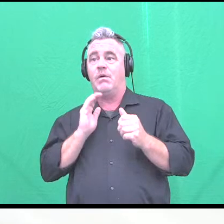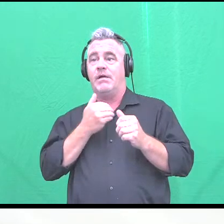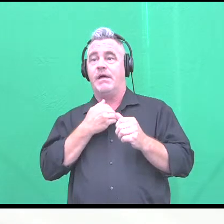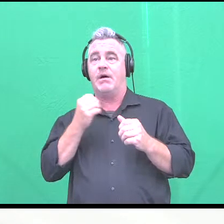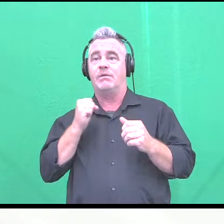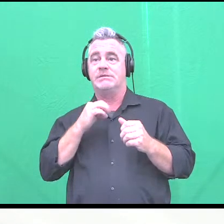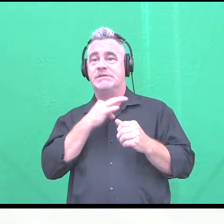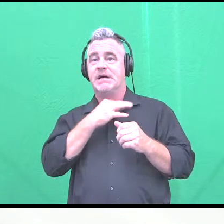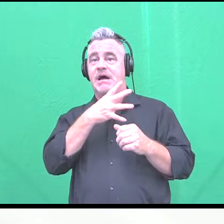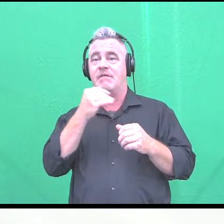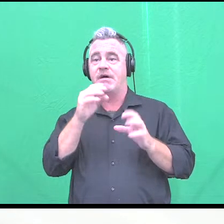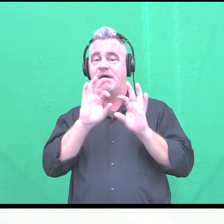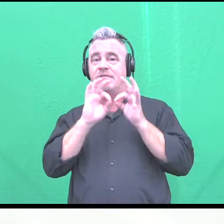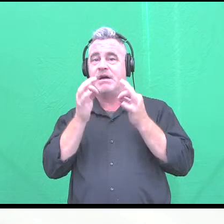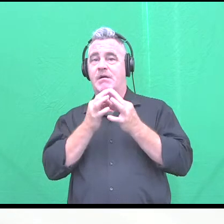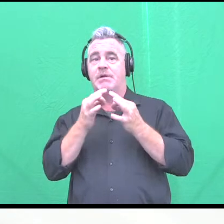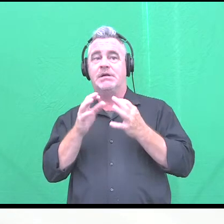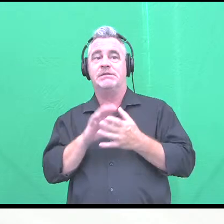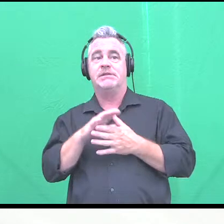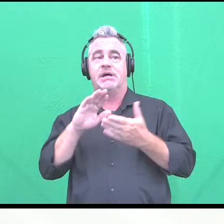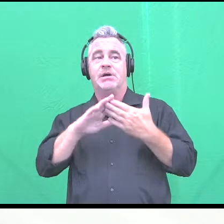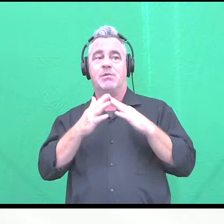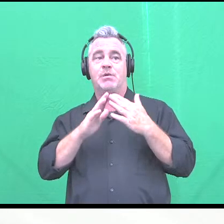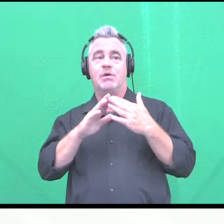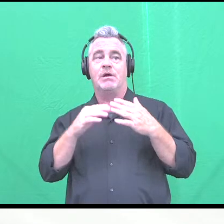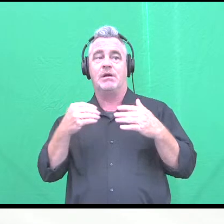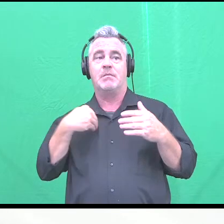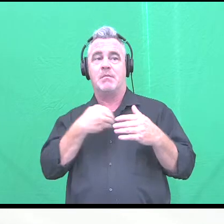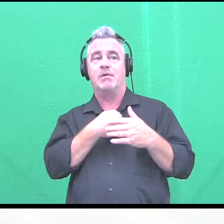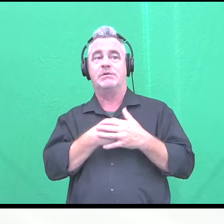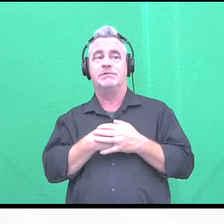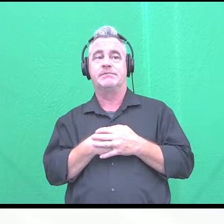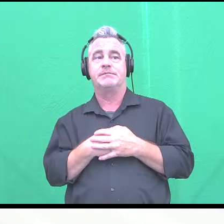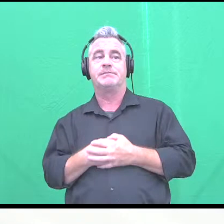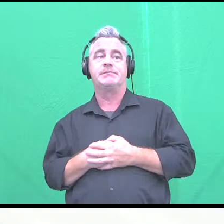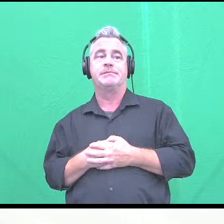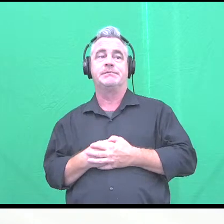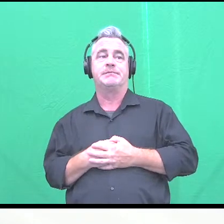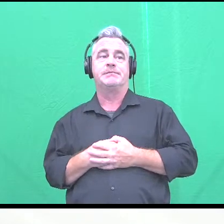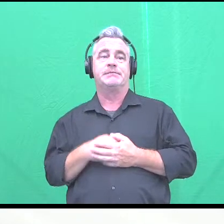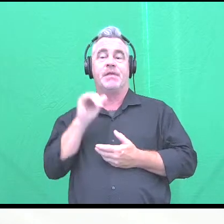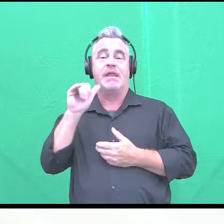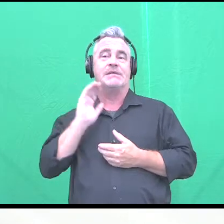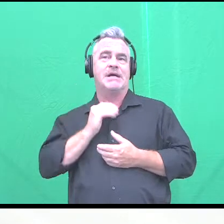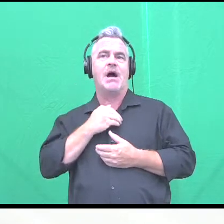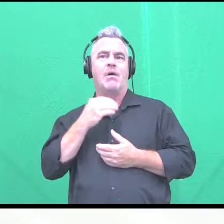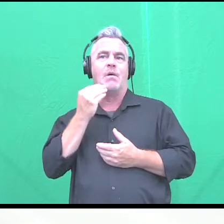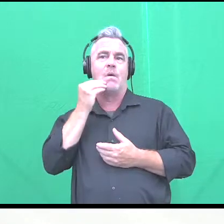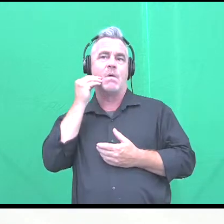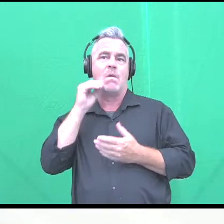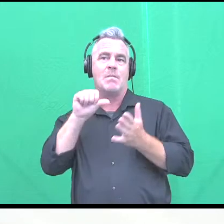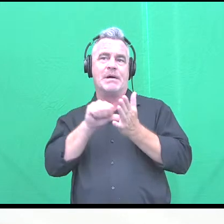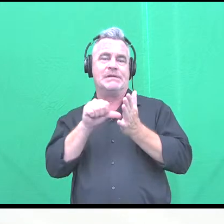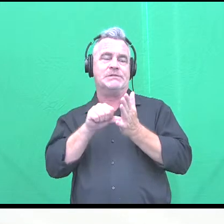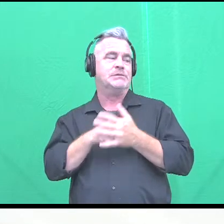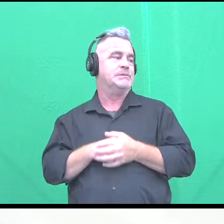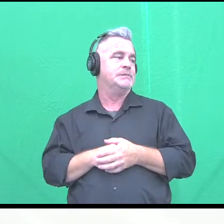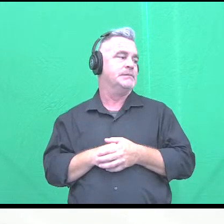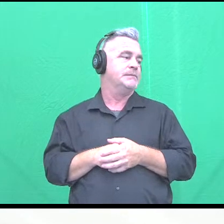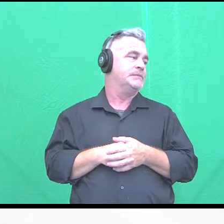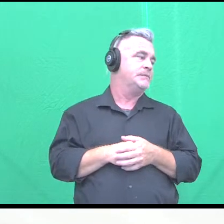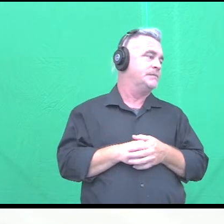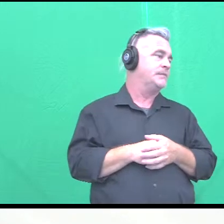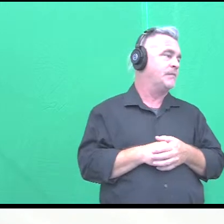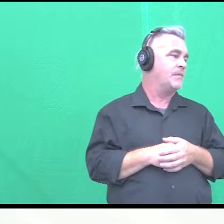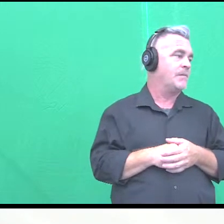and families and community members. So that's on the homepage of our website. The Family Engagement Center, you guys, I